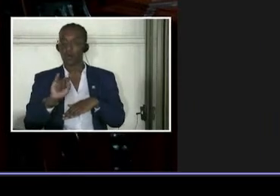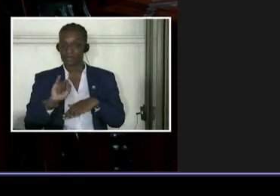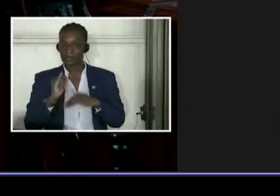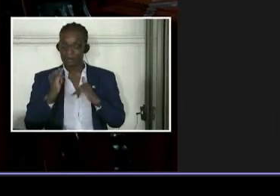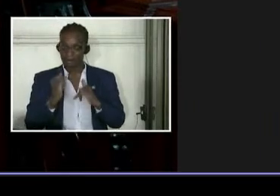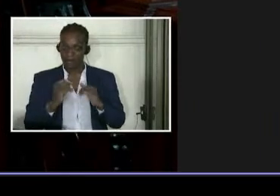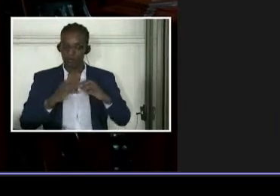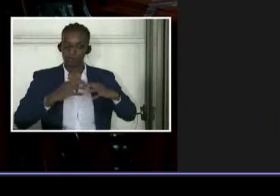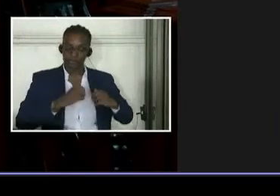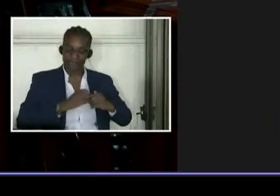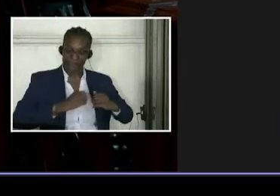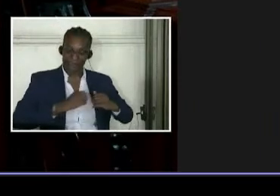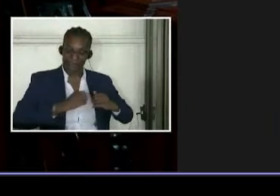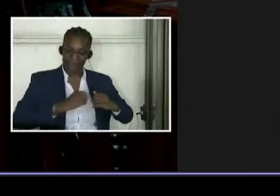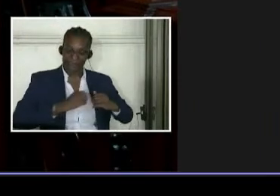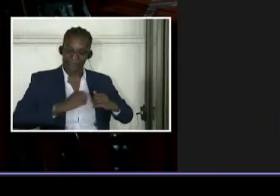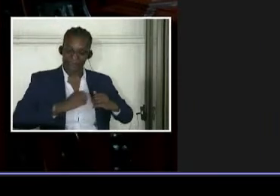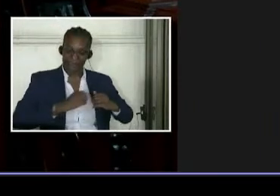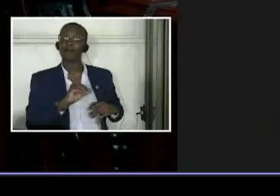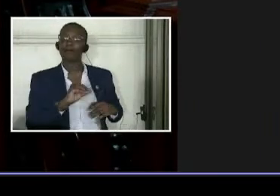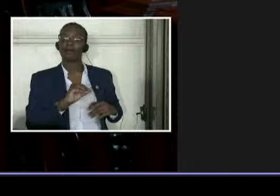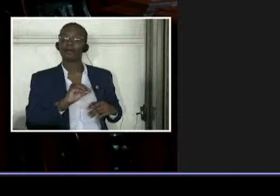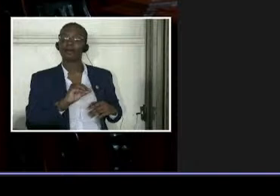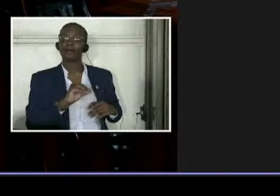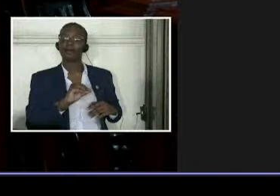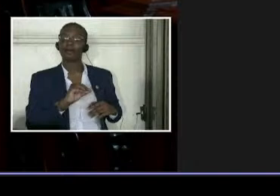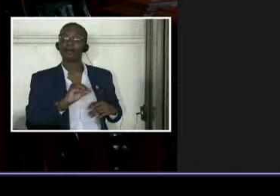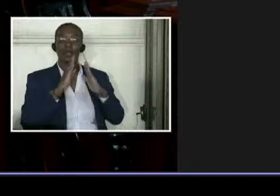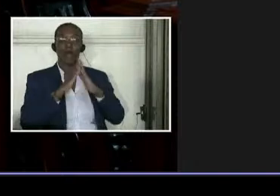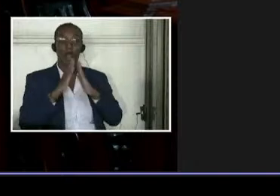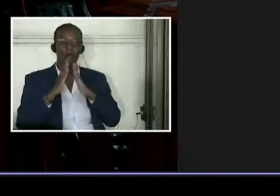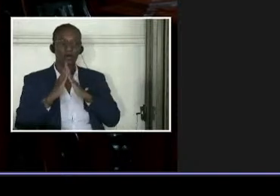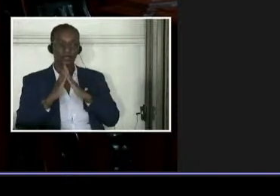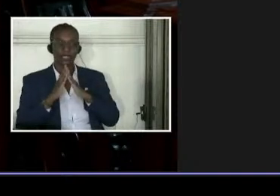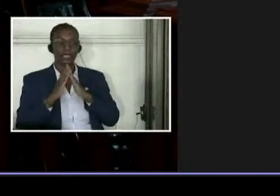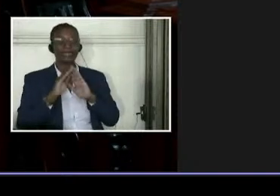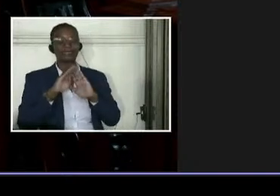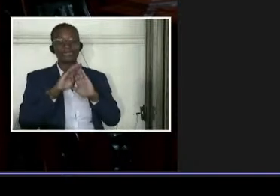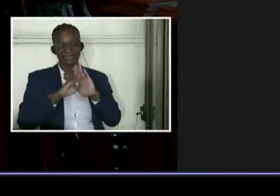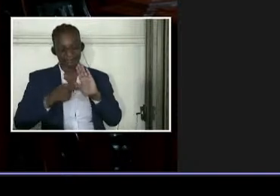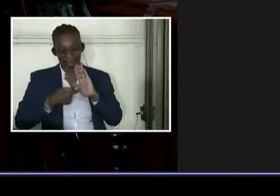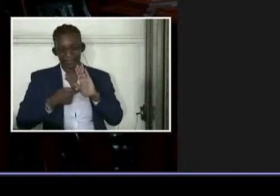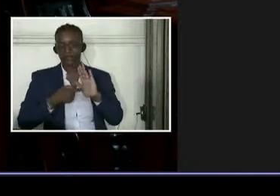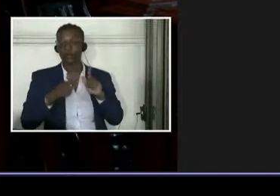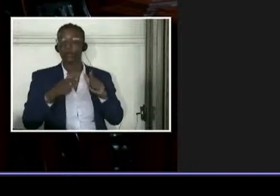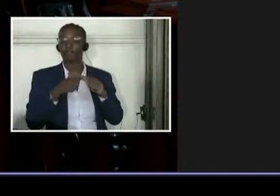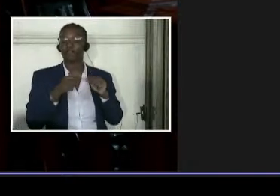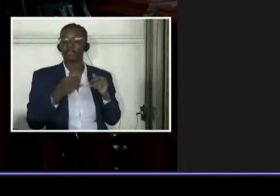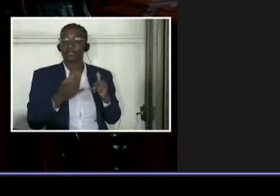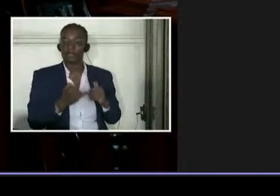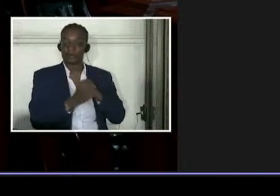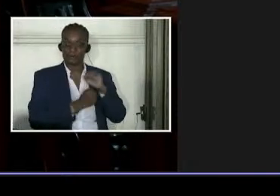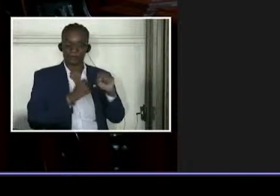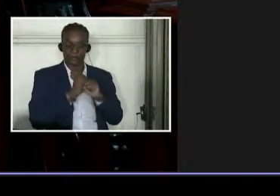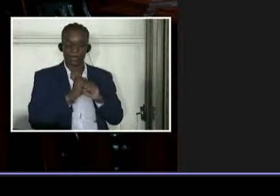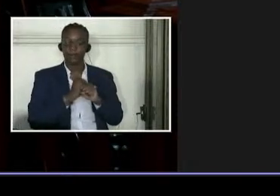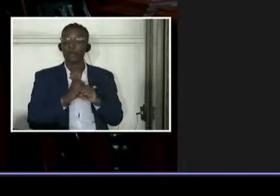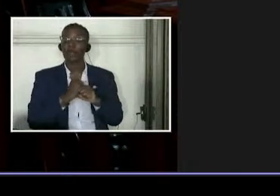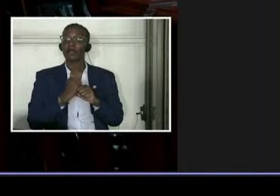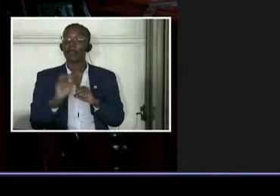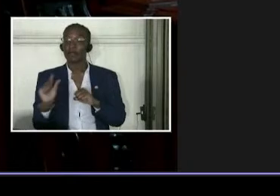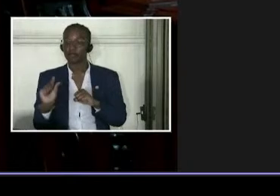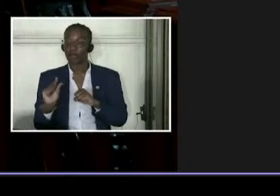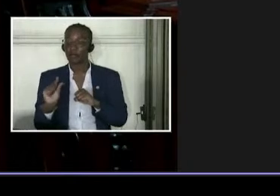will yield 20,000 houses or units. Detailed planning for the first phase of this project was completed this year. The coming financial year will